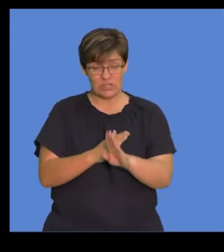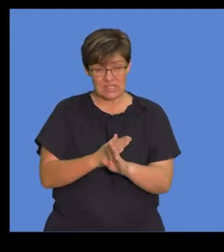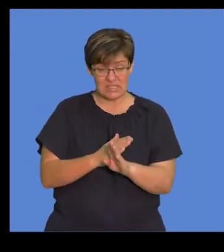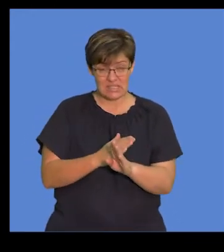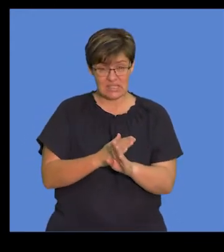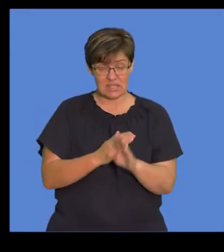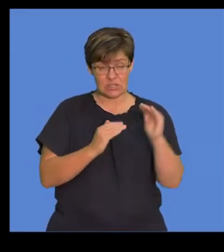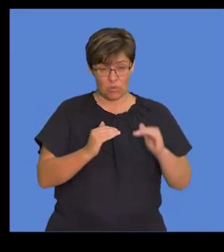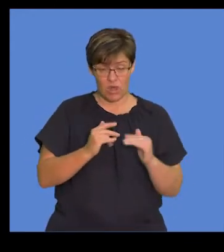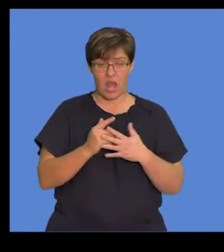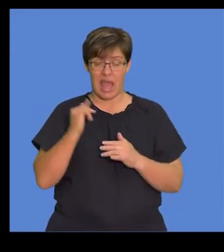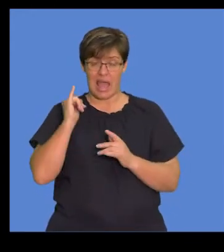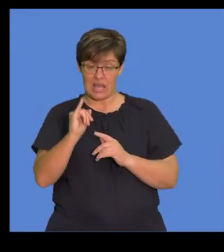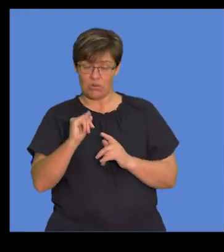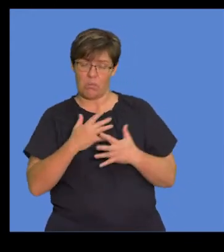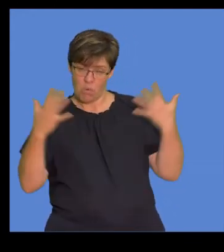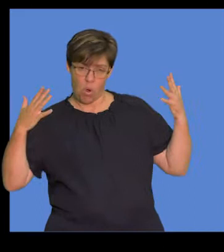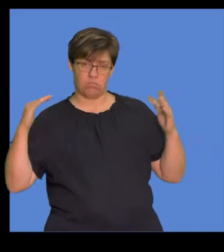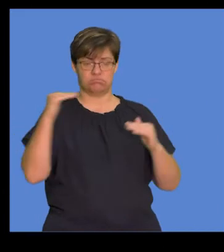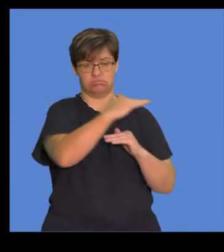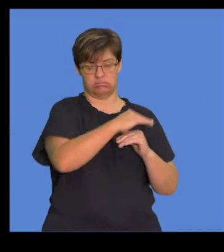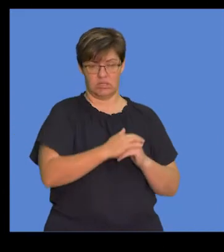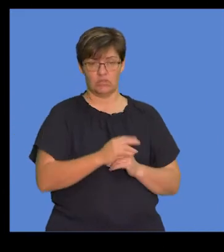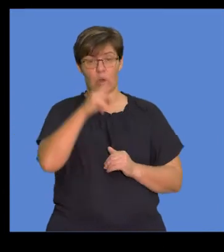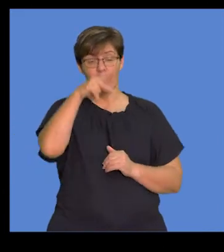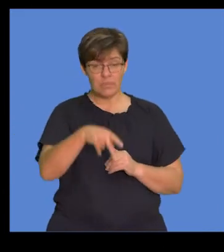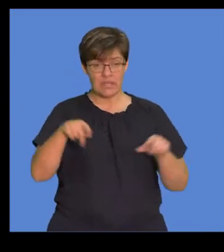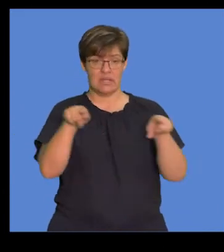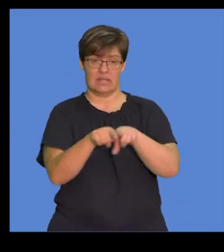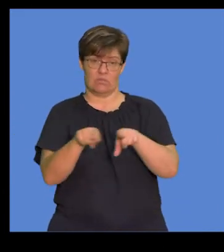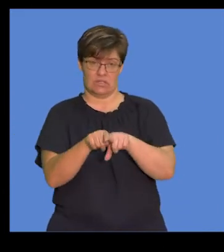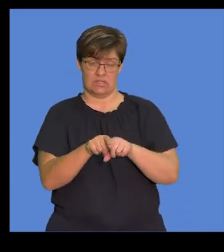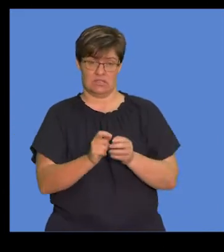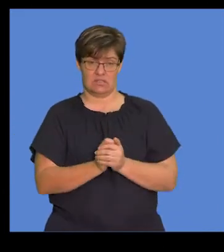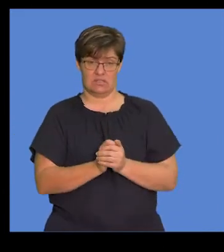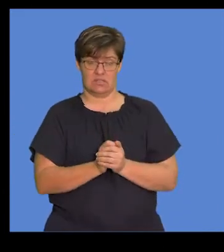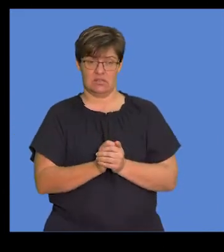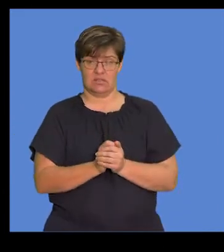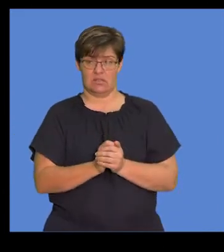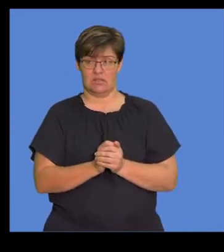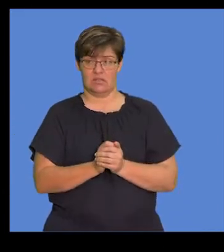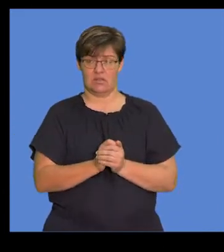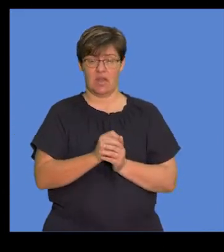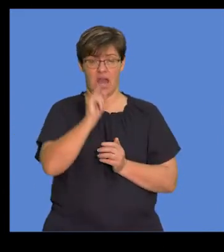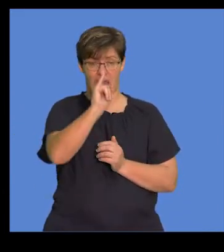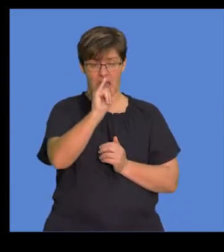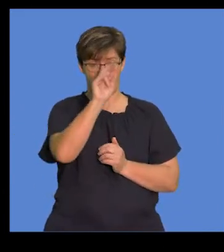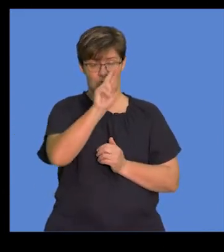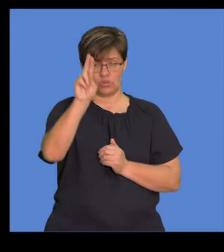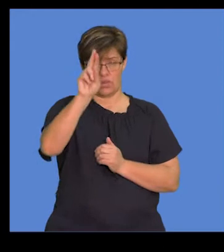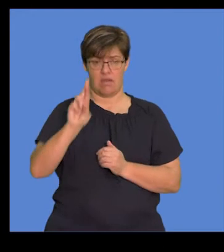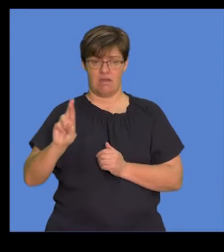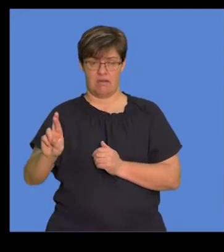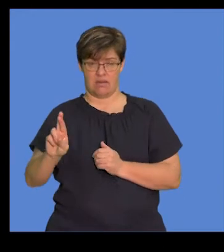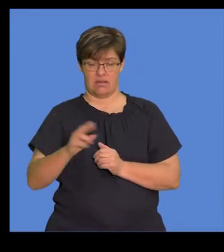smaller the resistance for the same voltage, the greater the current. So the formula for power says P is equals to